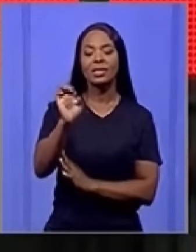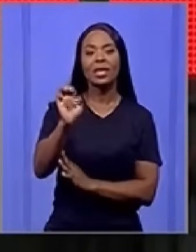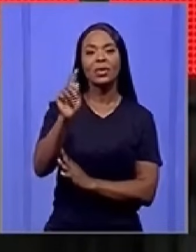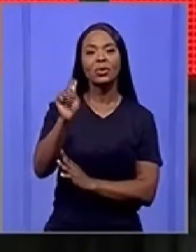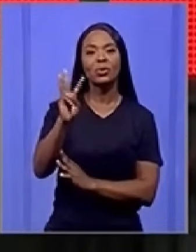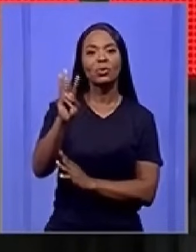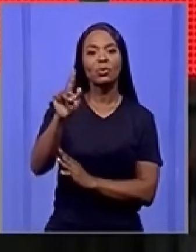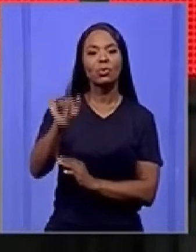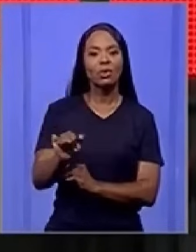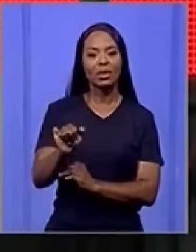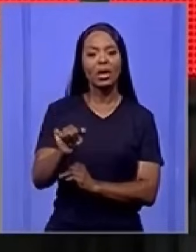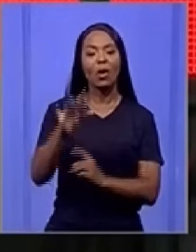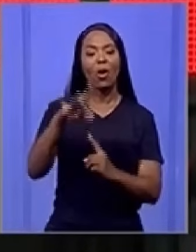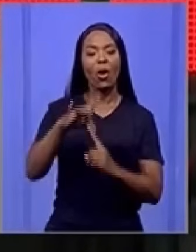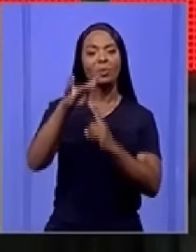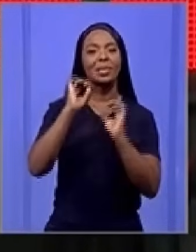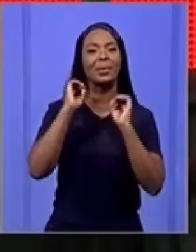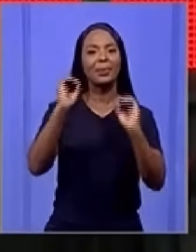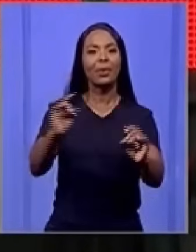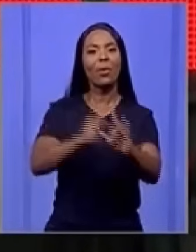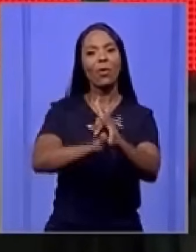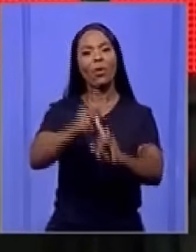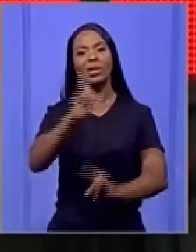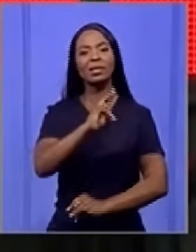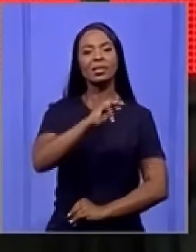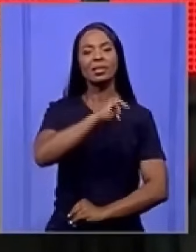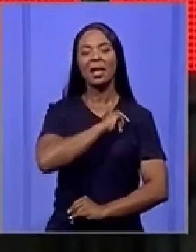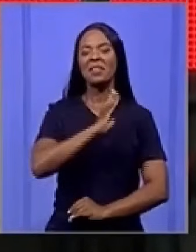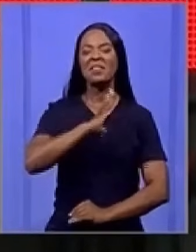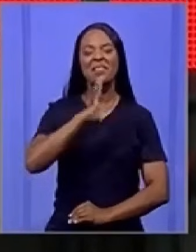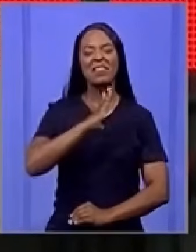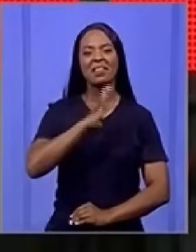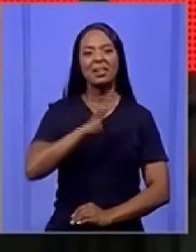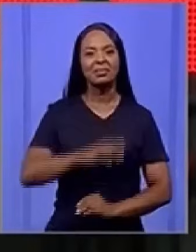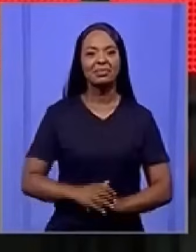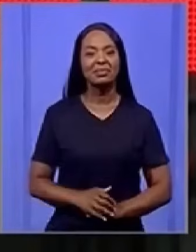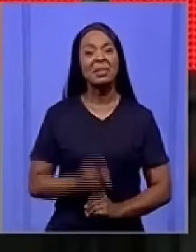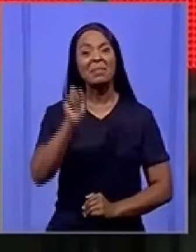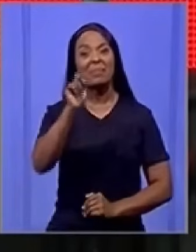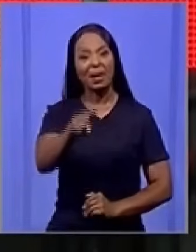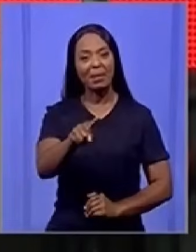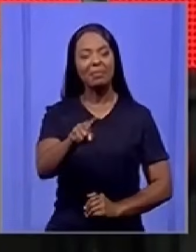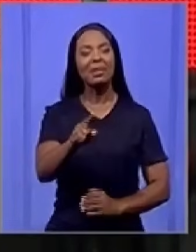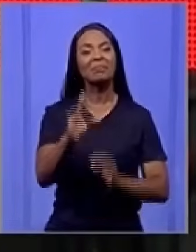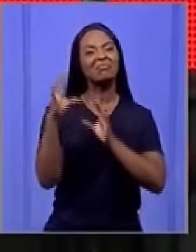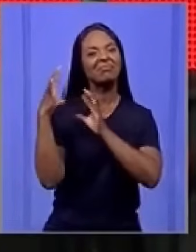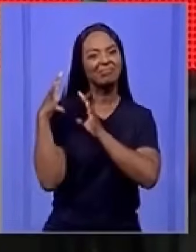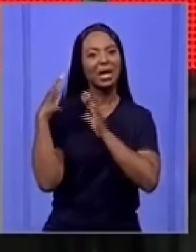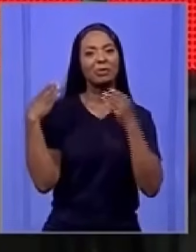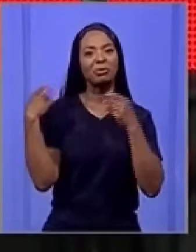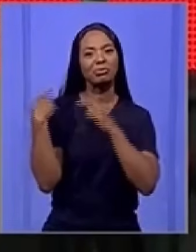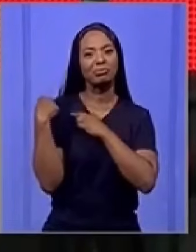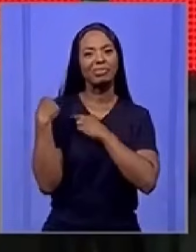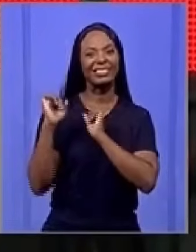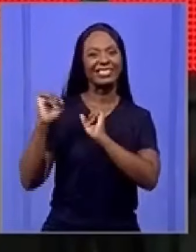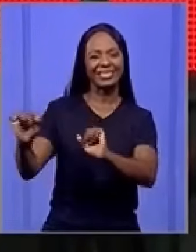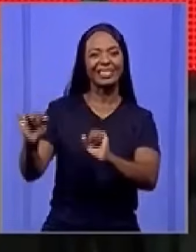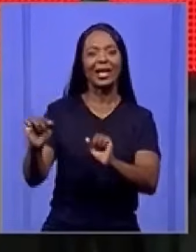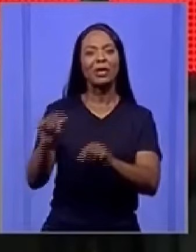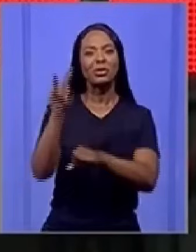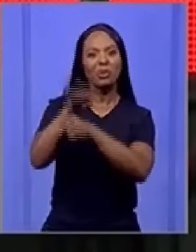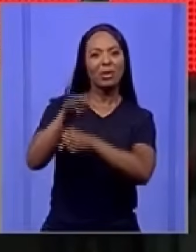no option but to win KwaZulu-Natal province. It is on your shoulders under the